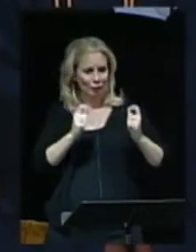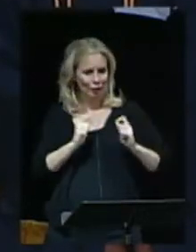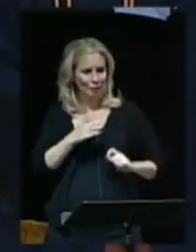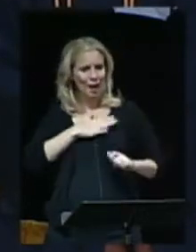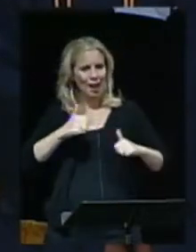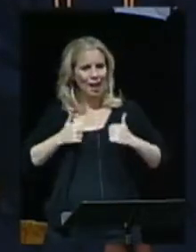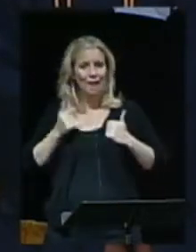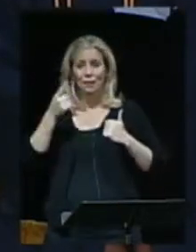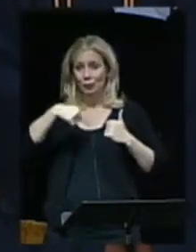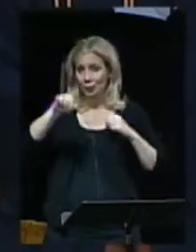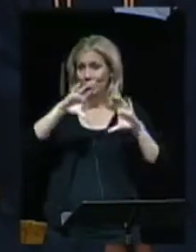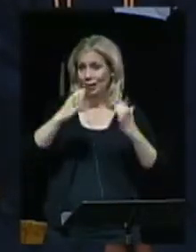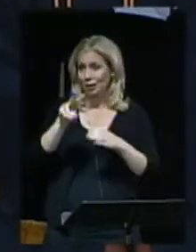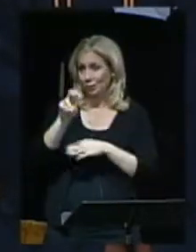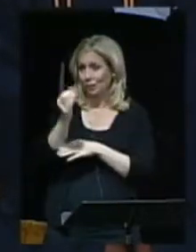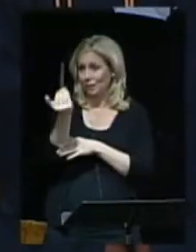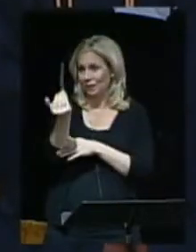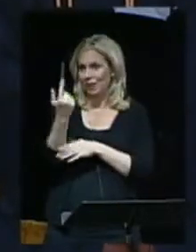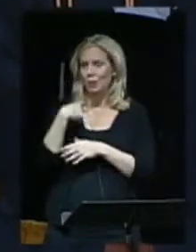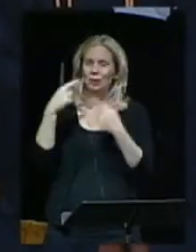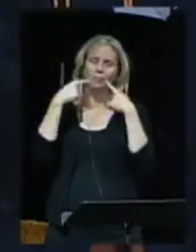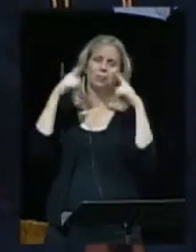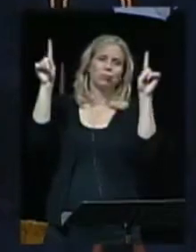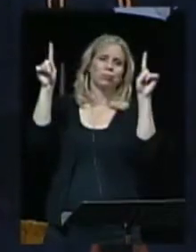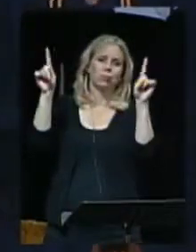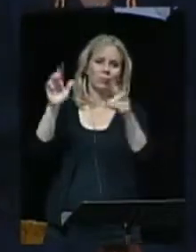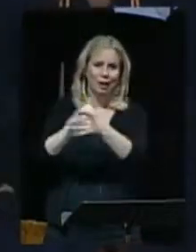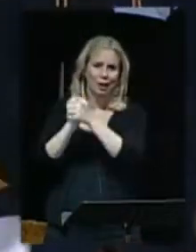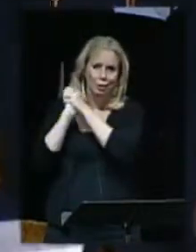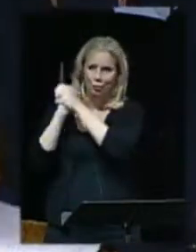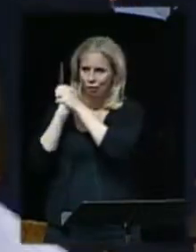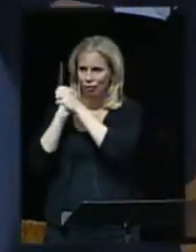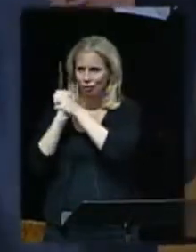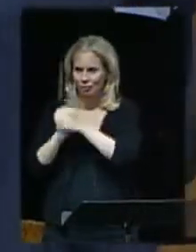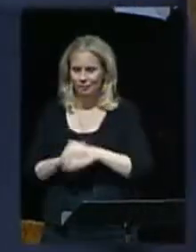2015. We made it. Congratulations.